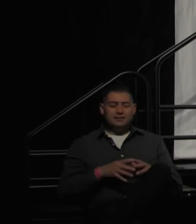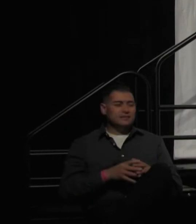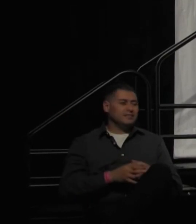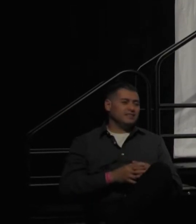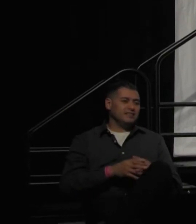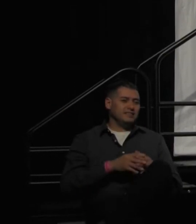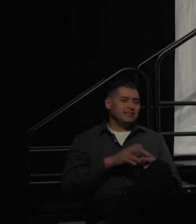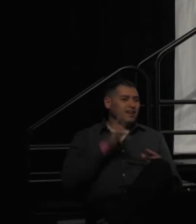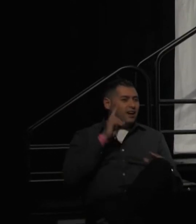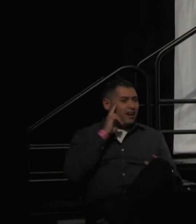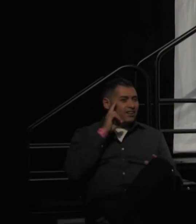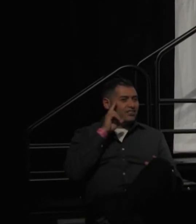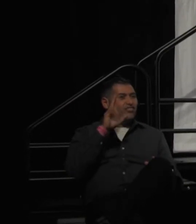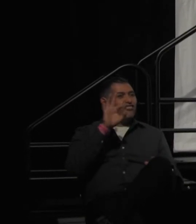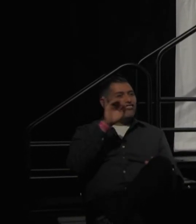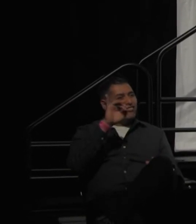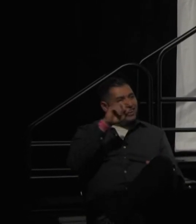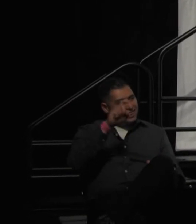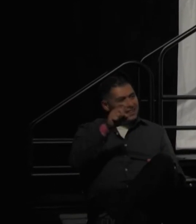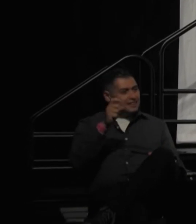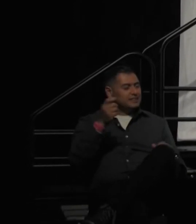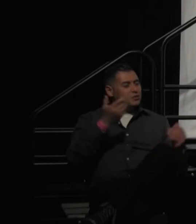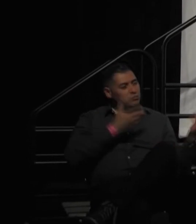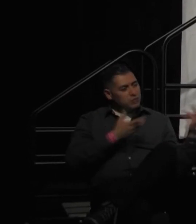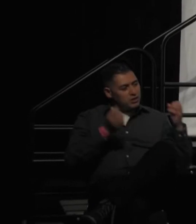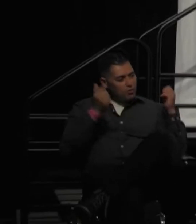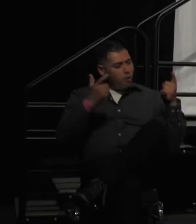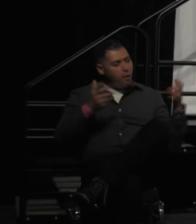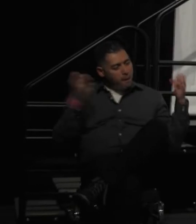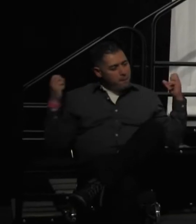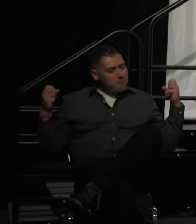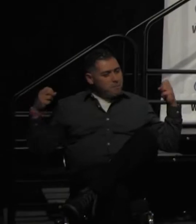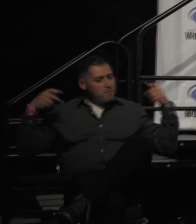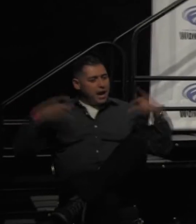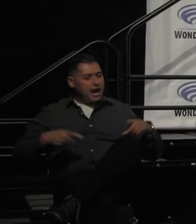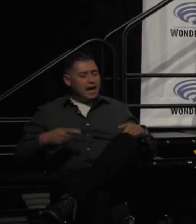Oh, Uncle Felix, bringing it all back.